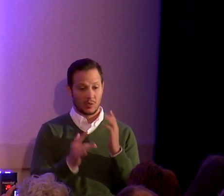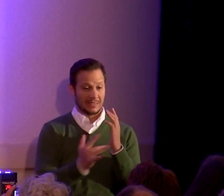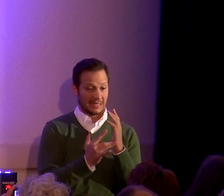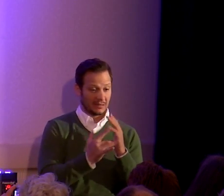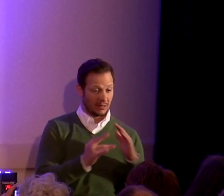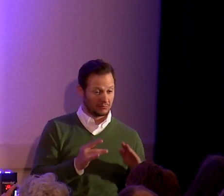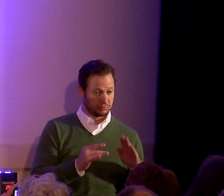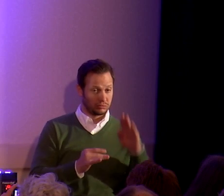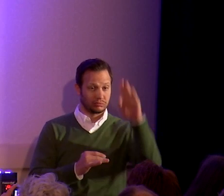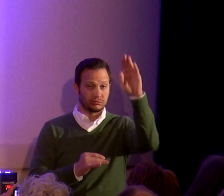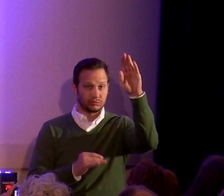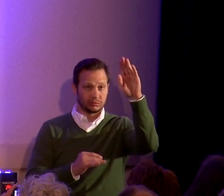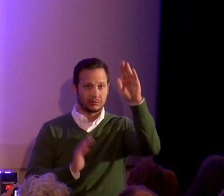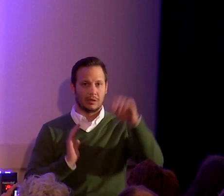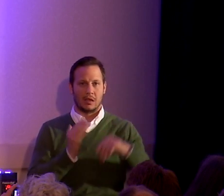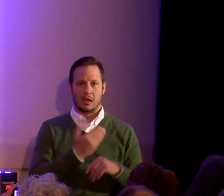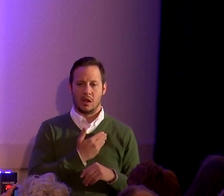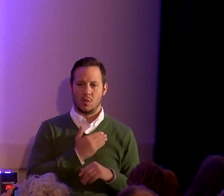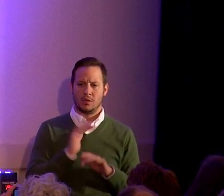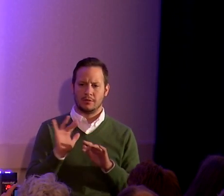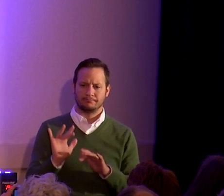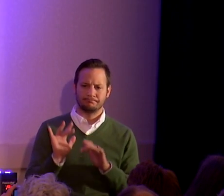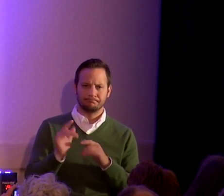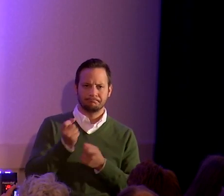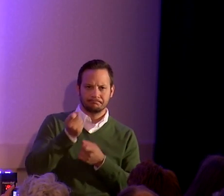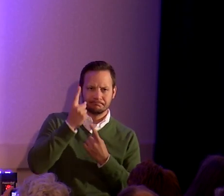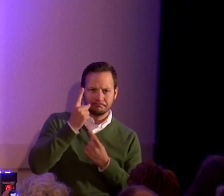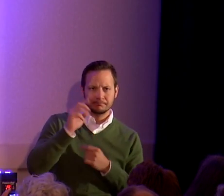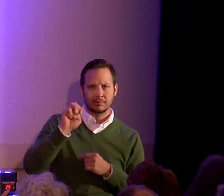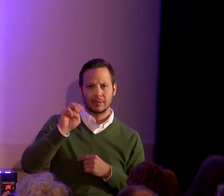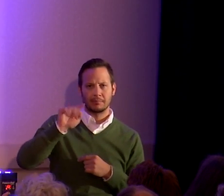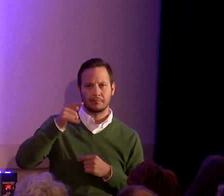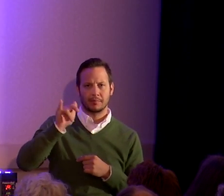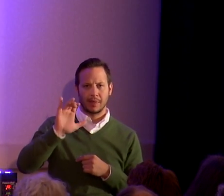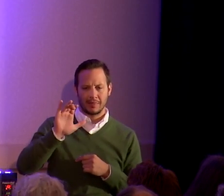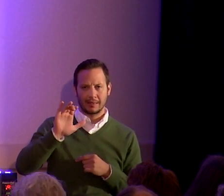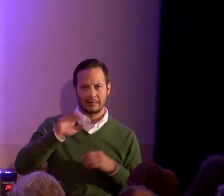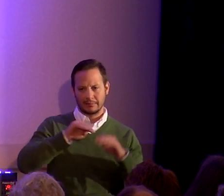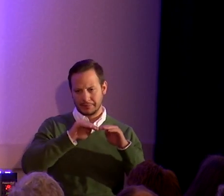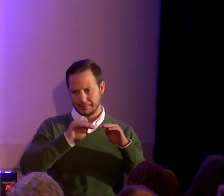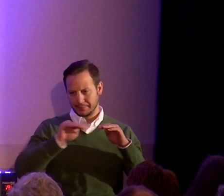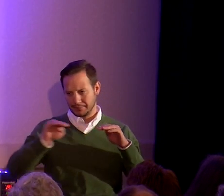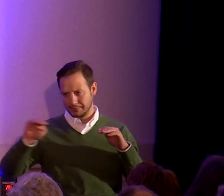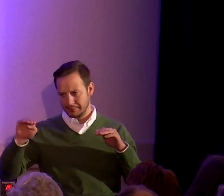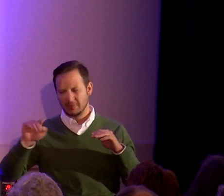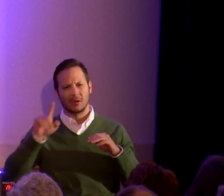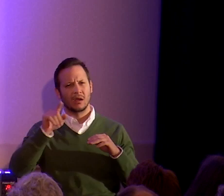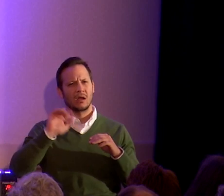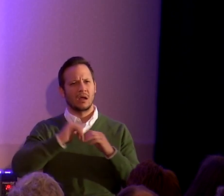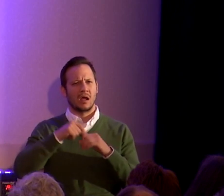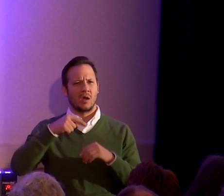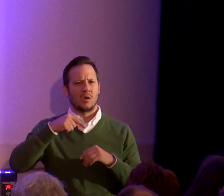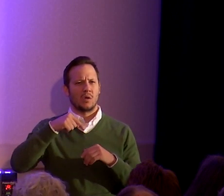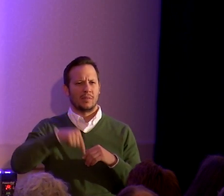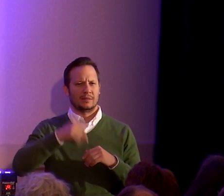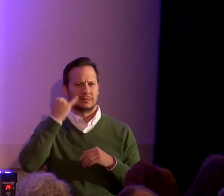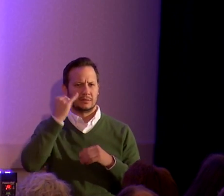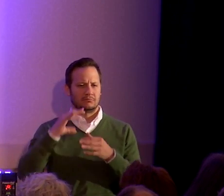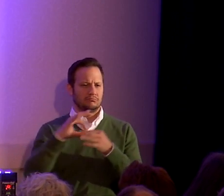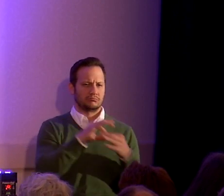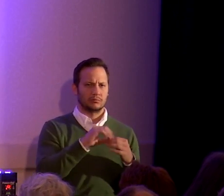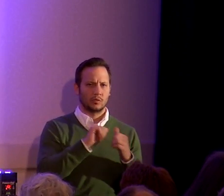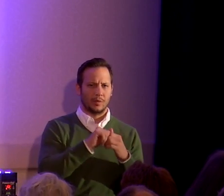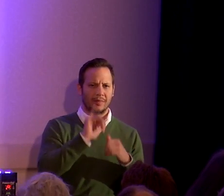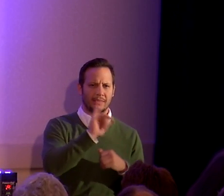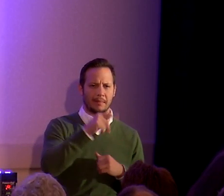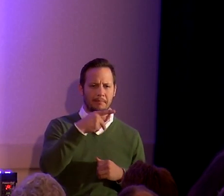technological progression and our empathic progression. And how does this relate to Fermi's paradox? Well, as our technological progression gets higher and